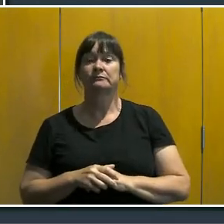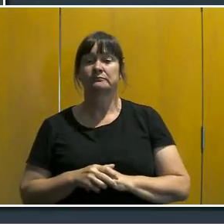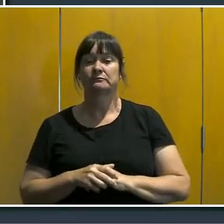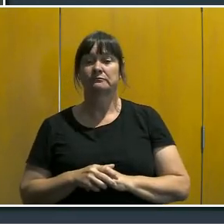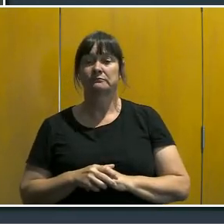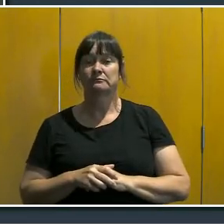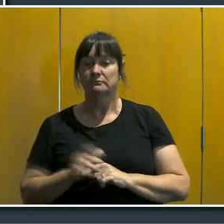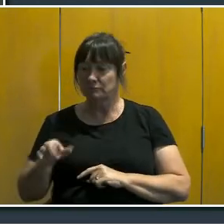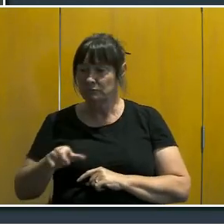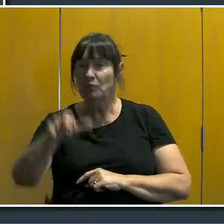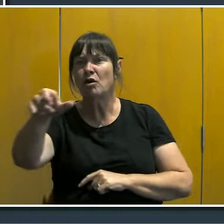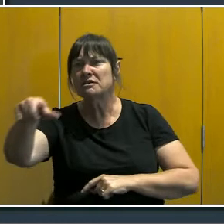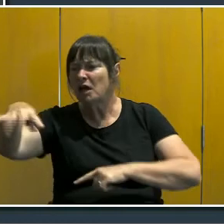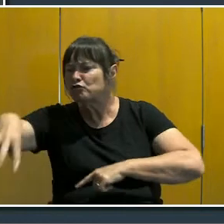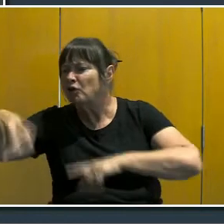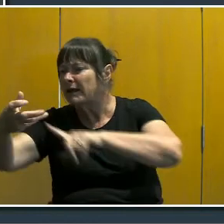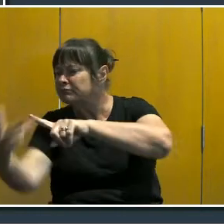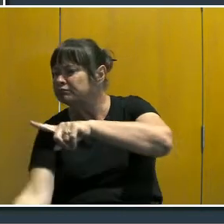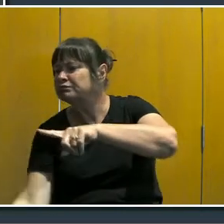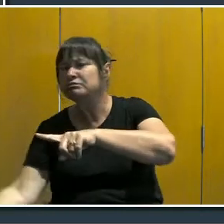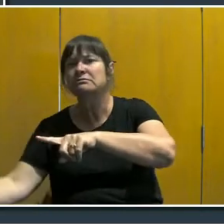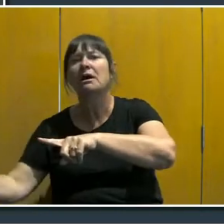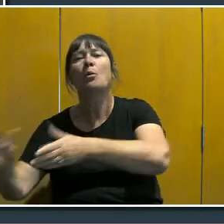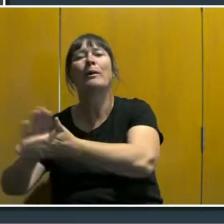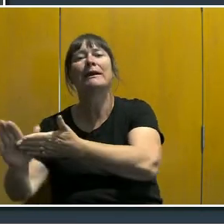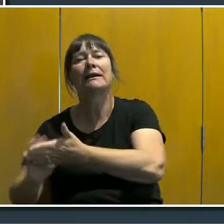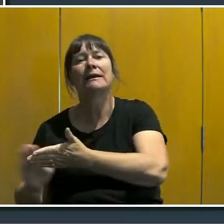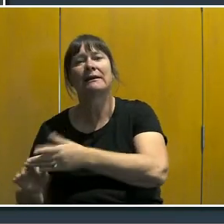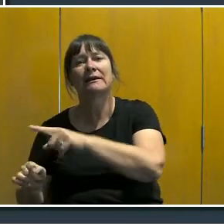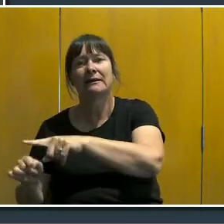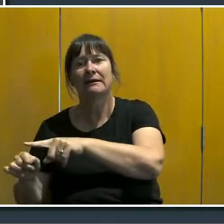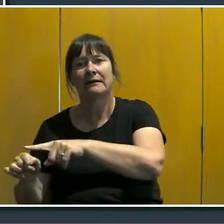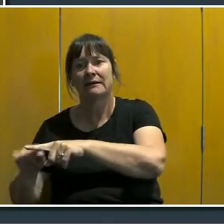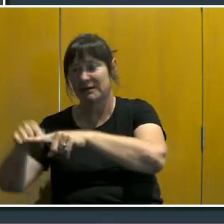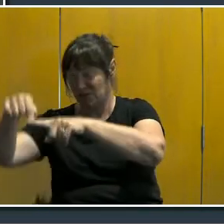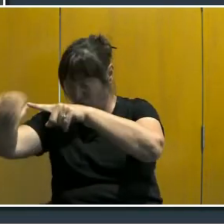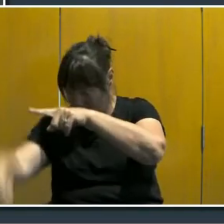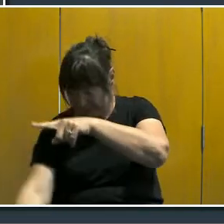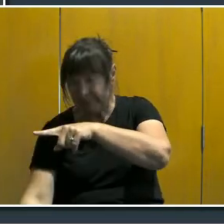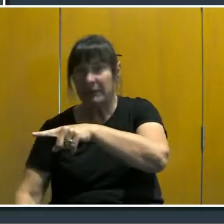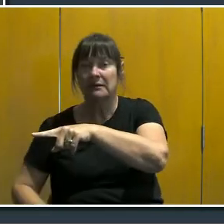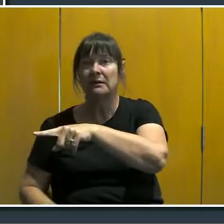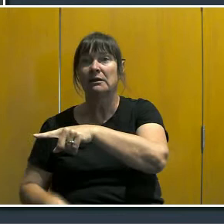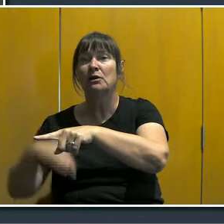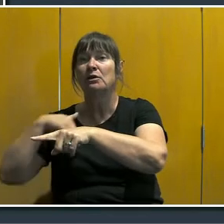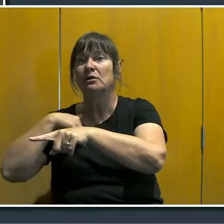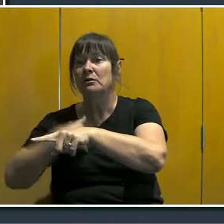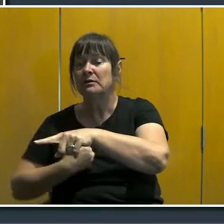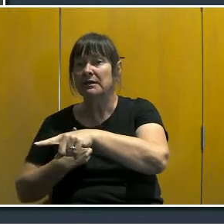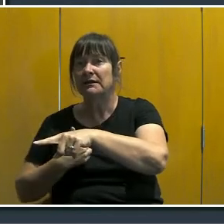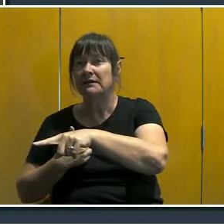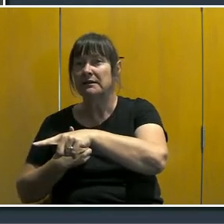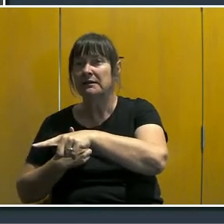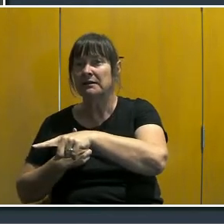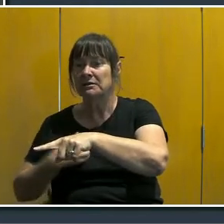the roadside drains. The drain outside our place is nearly as deep as I'm tall, and it needs strimming up